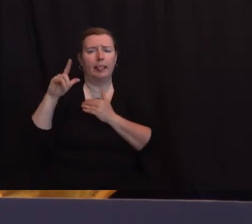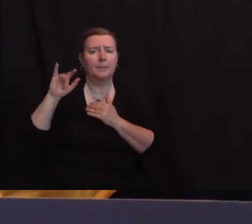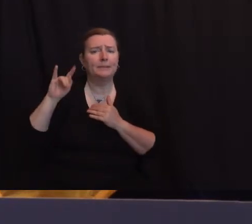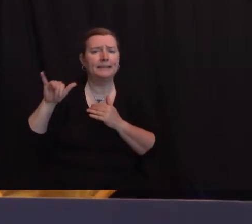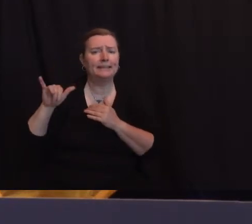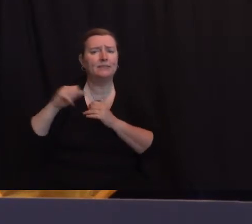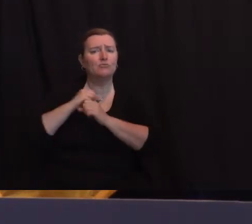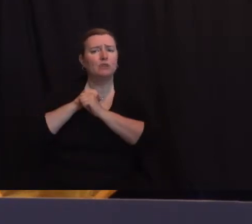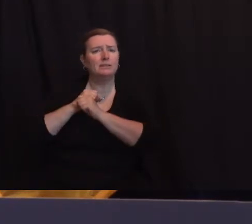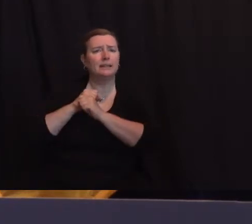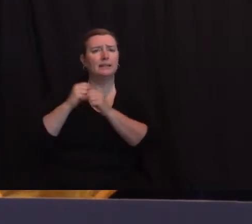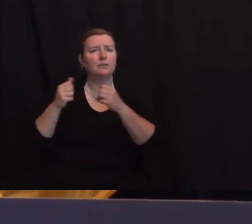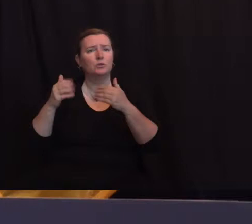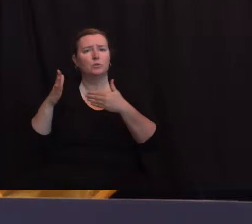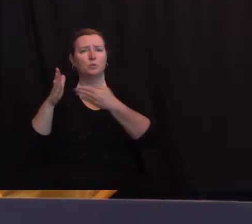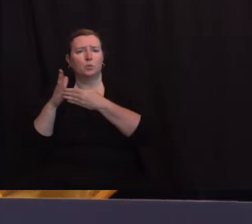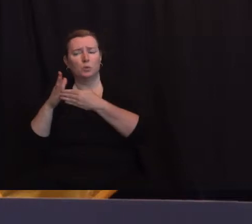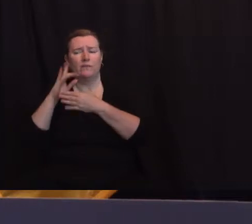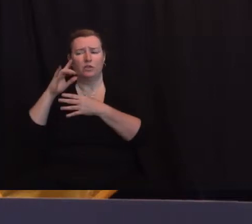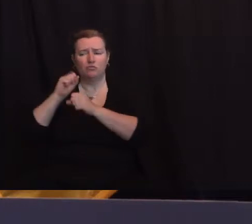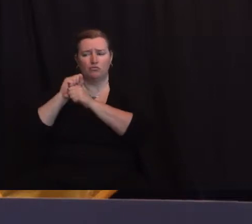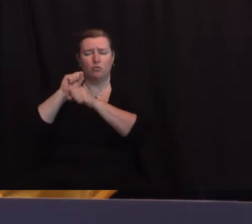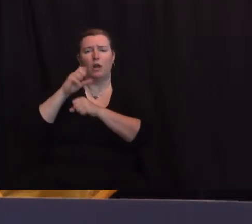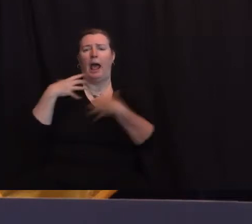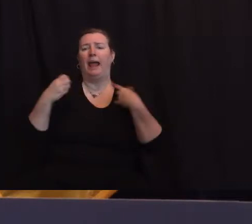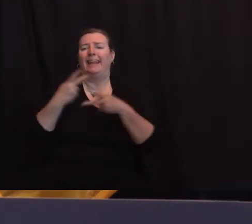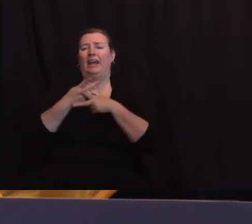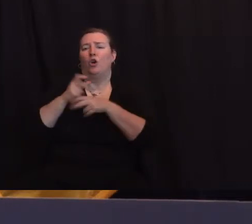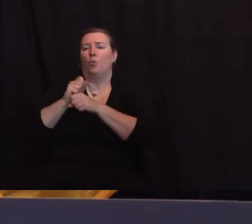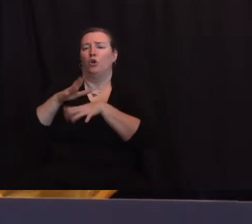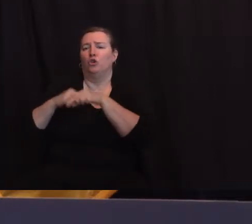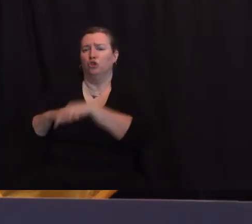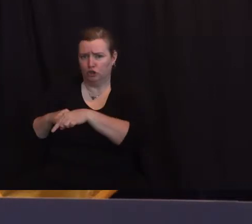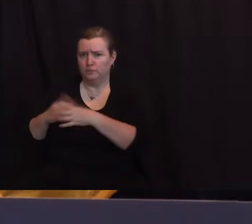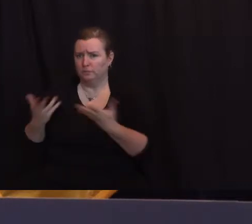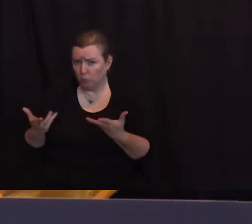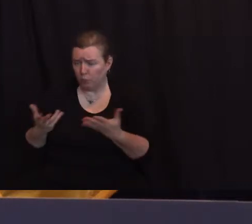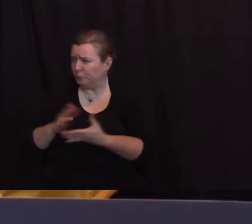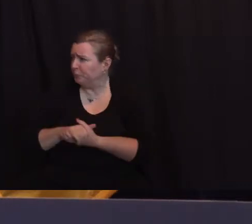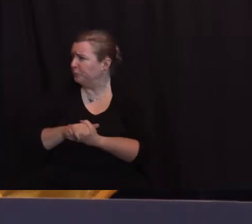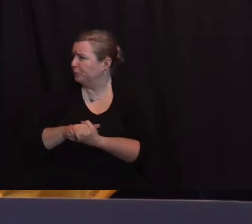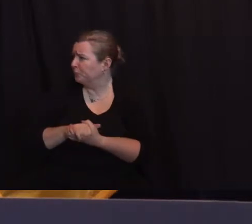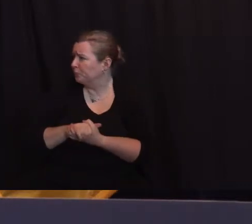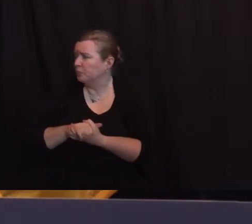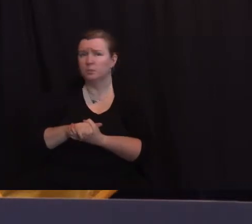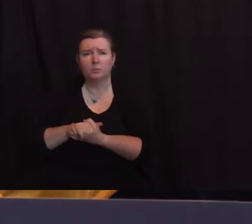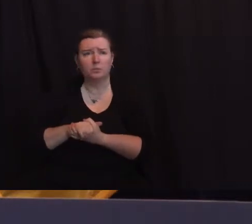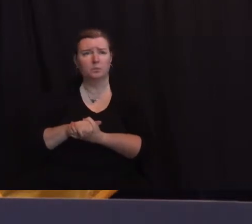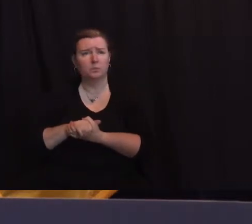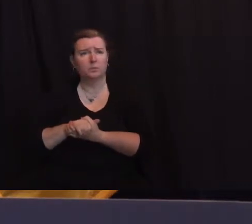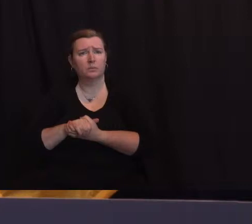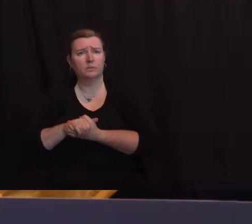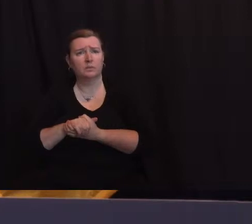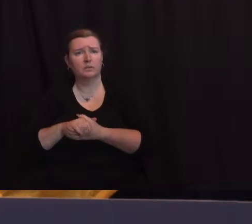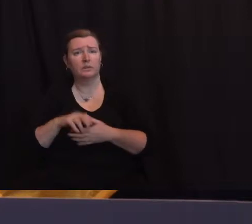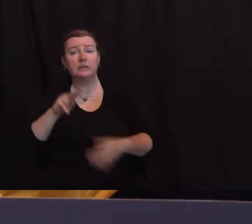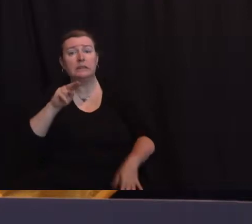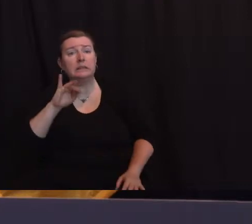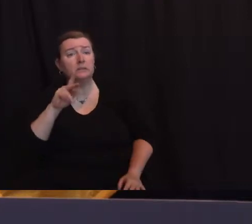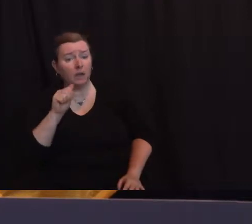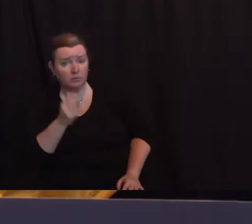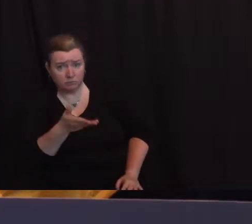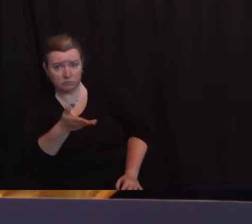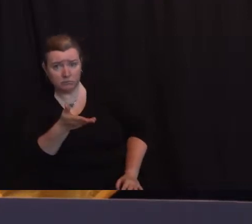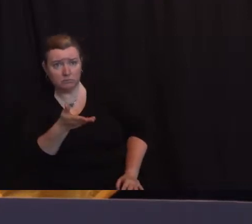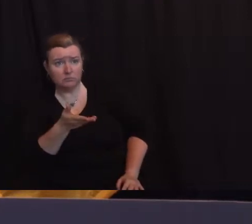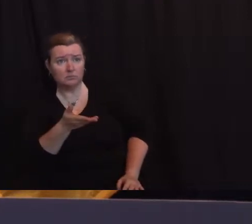Let's stay outside. We'll do Nikita, and then Dave will close this out. Nikita, good afternoon. Good afternoon, Governor. When will you sign the